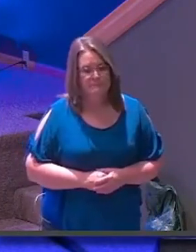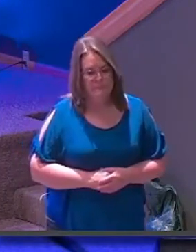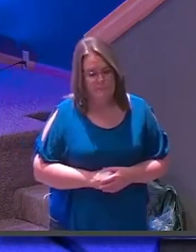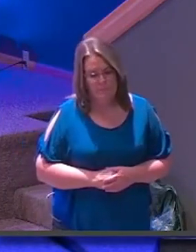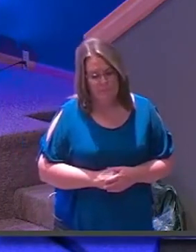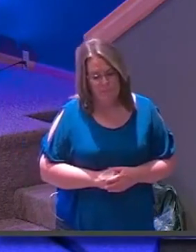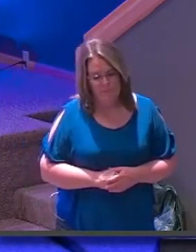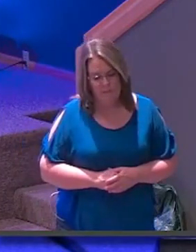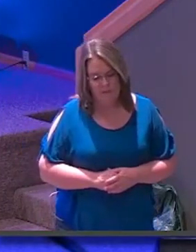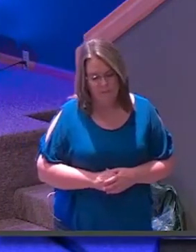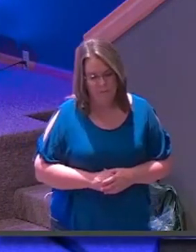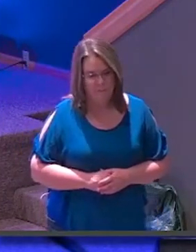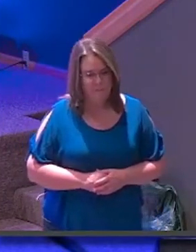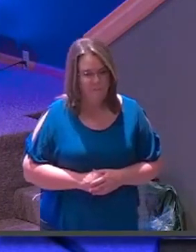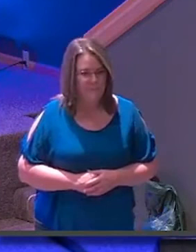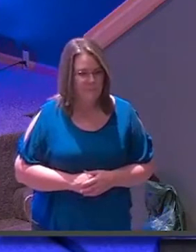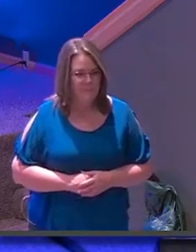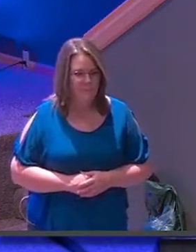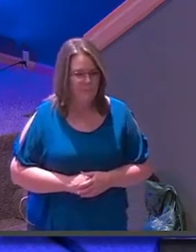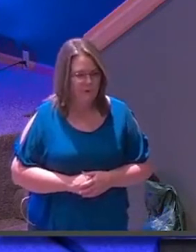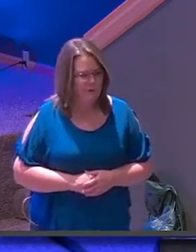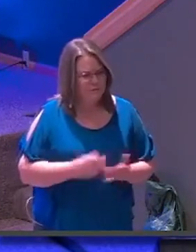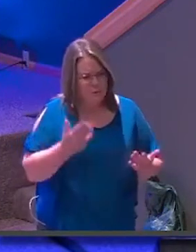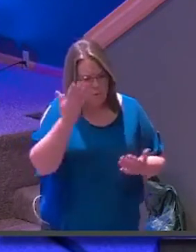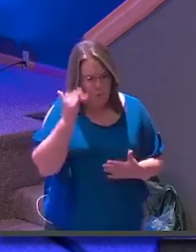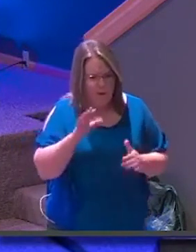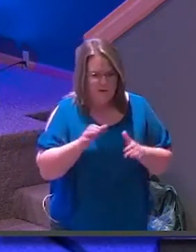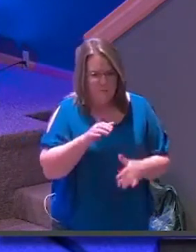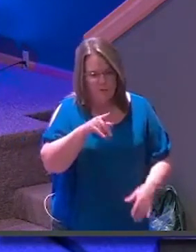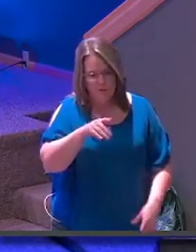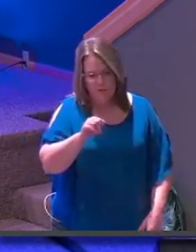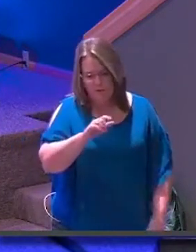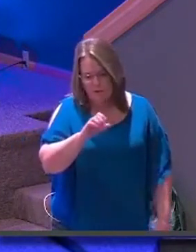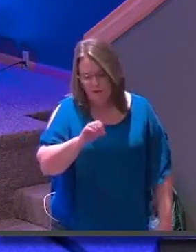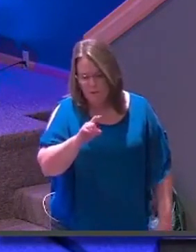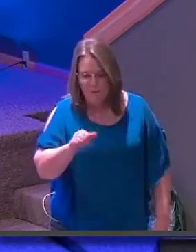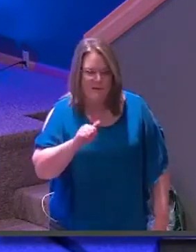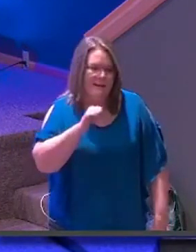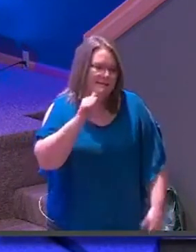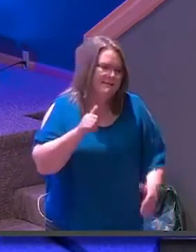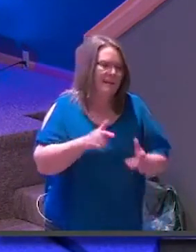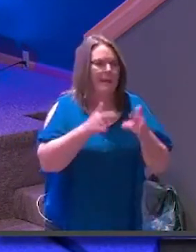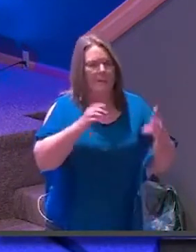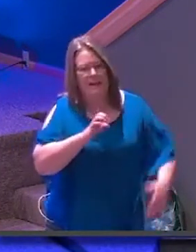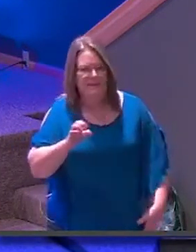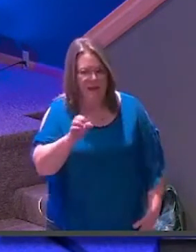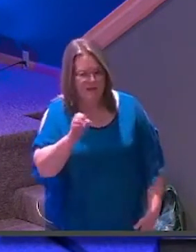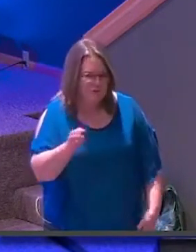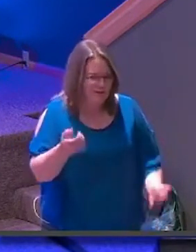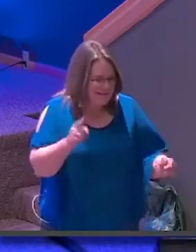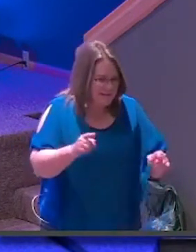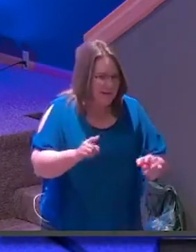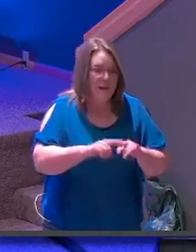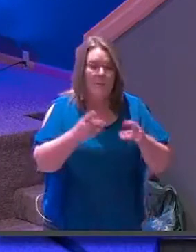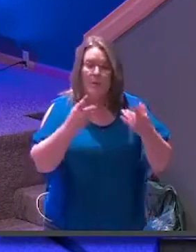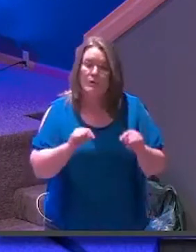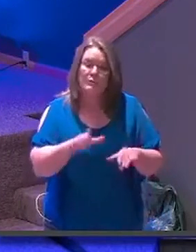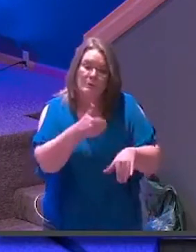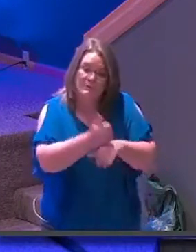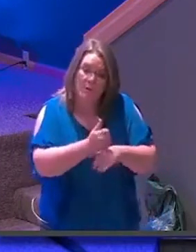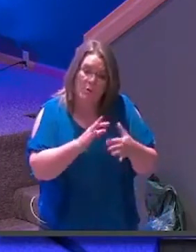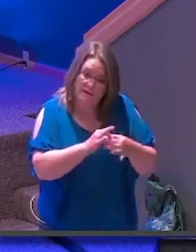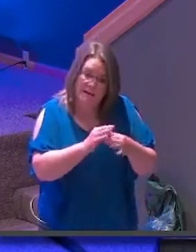So why do we do Creekside Palooza? I mean, it's not like a big evangelistic event. We're just trying to build relationship with people and